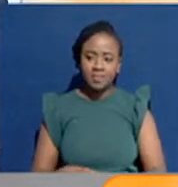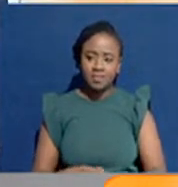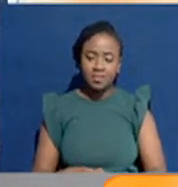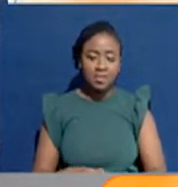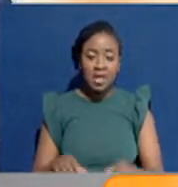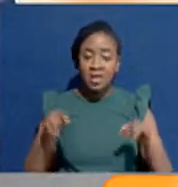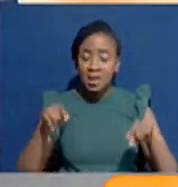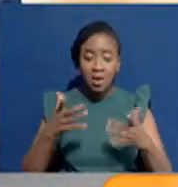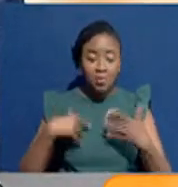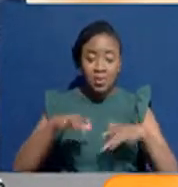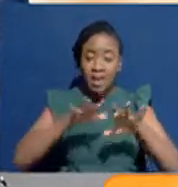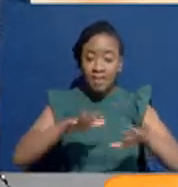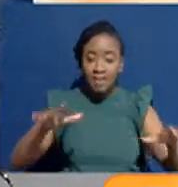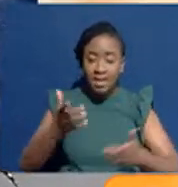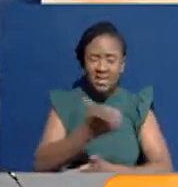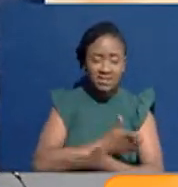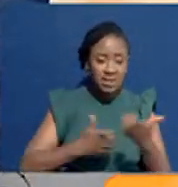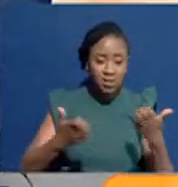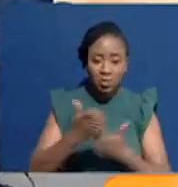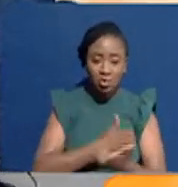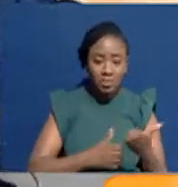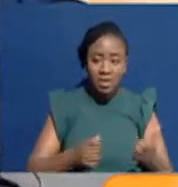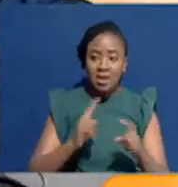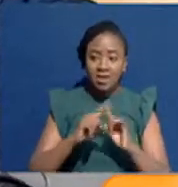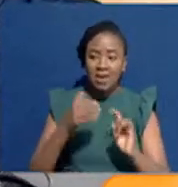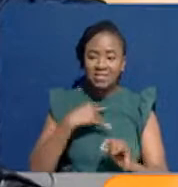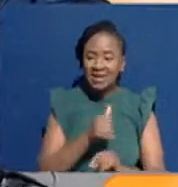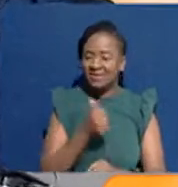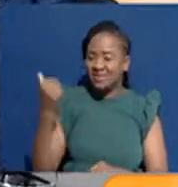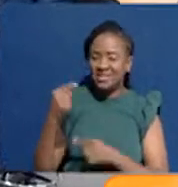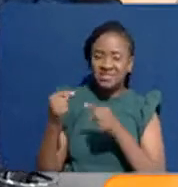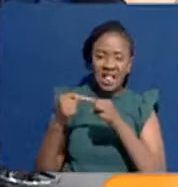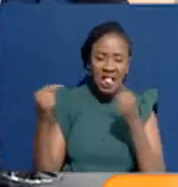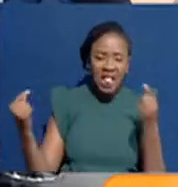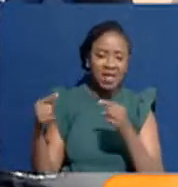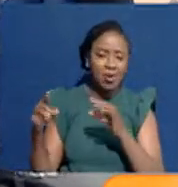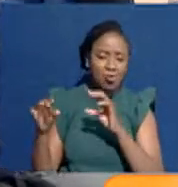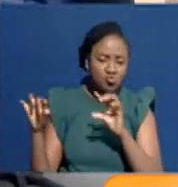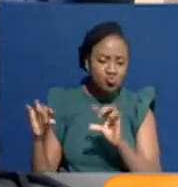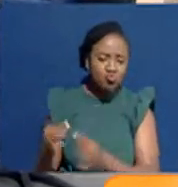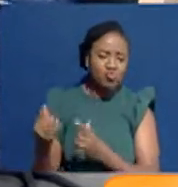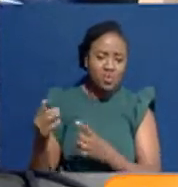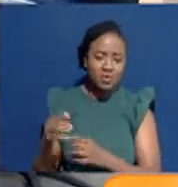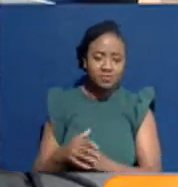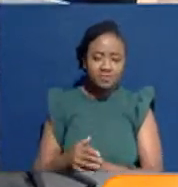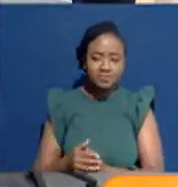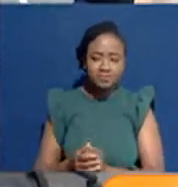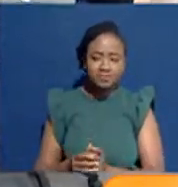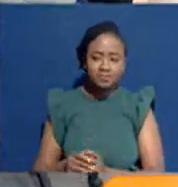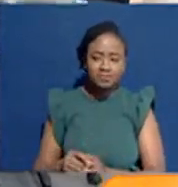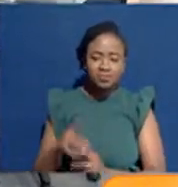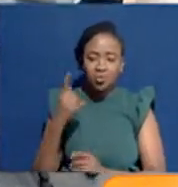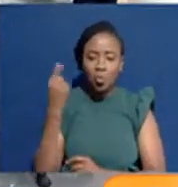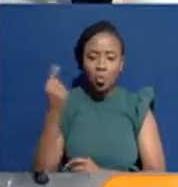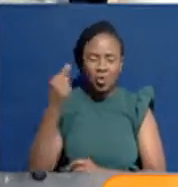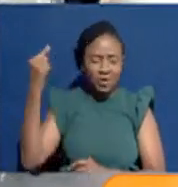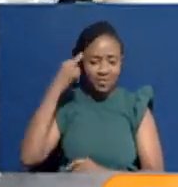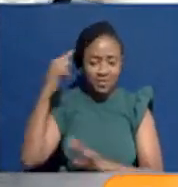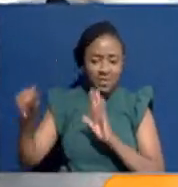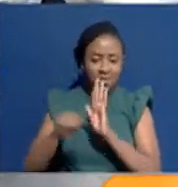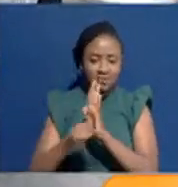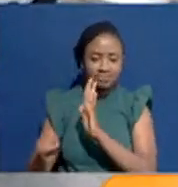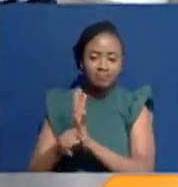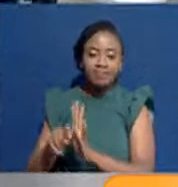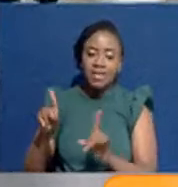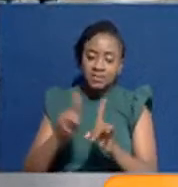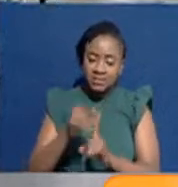market economy, yeah, but we have a very pessimist group, because this is how they do their operations. It's not about pessimism. I'm asking you a question. Yeah. And that's I have